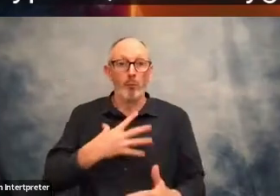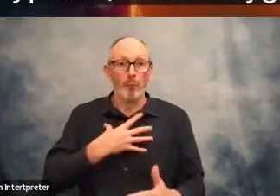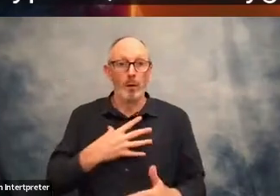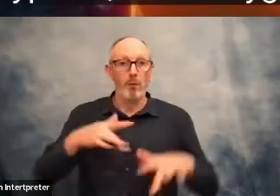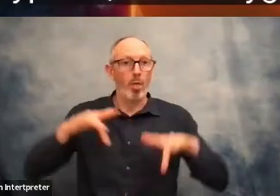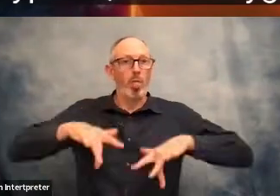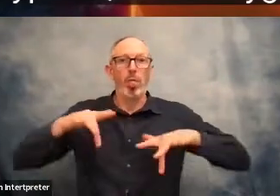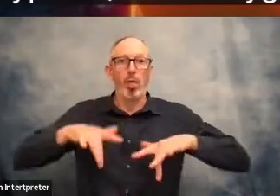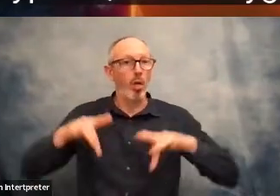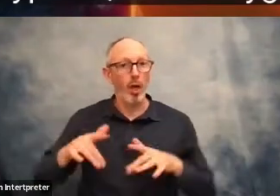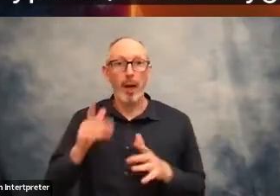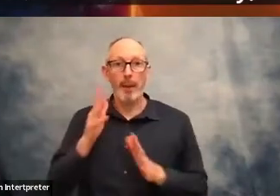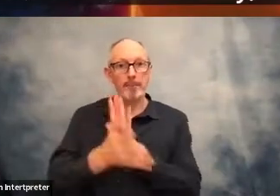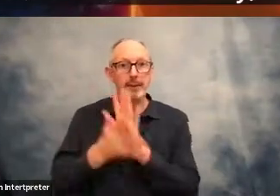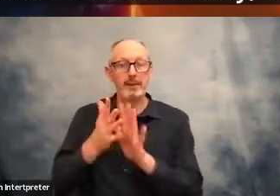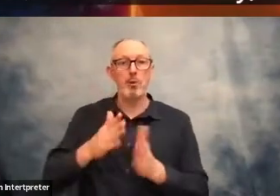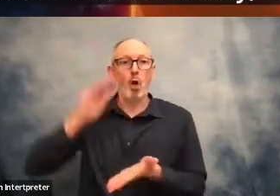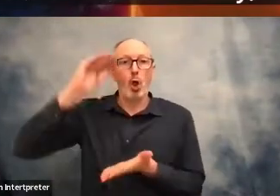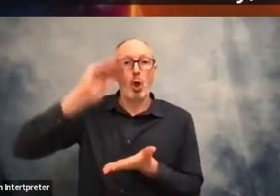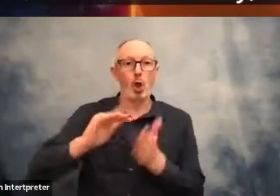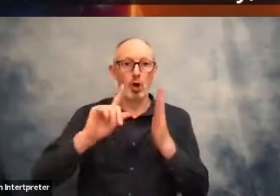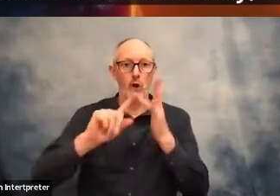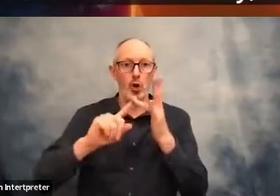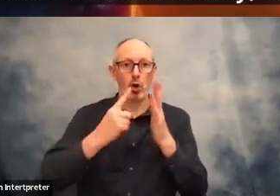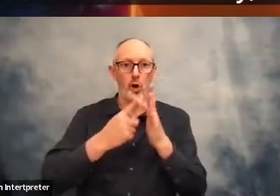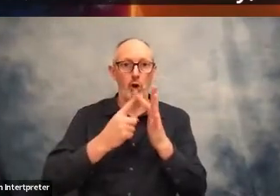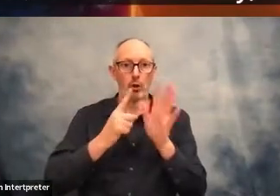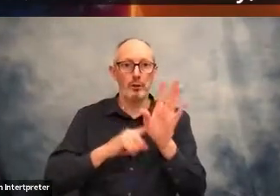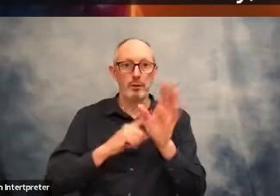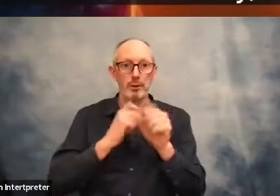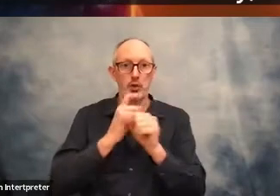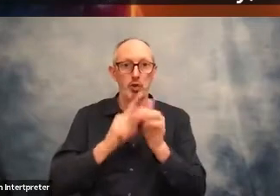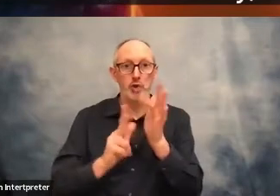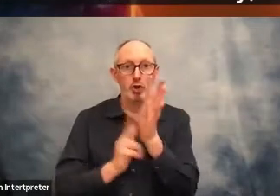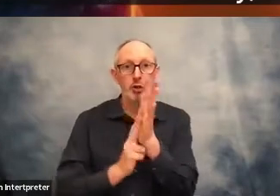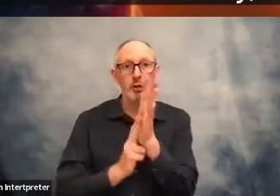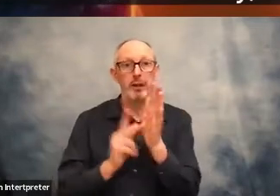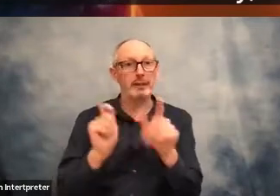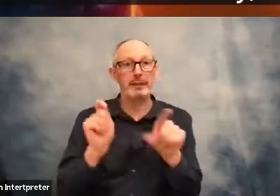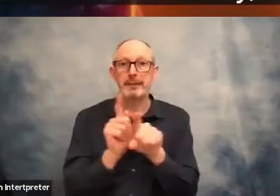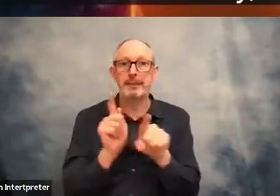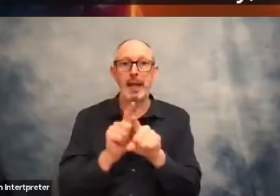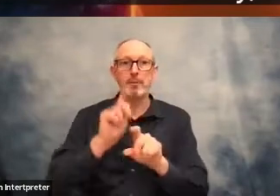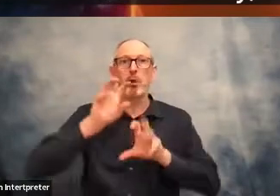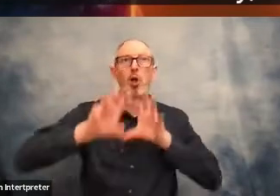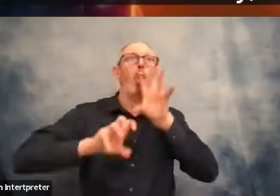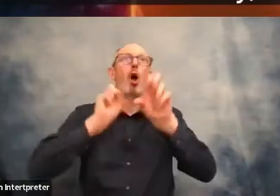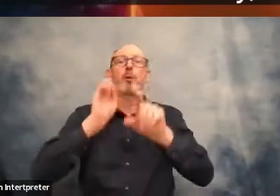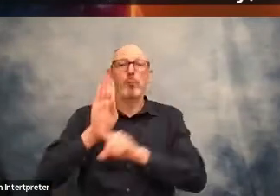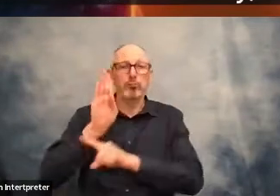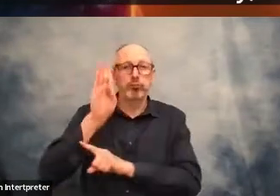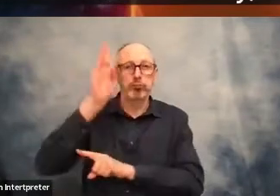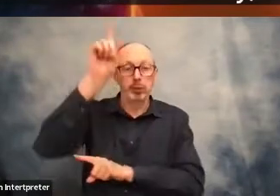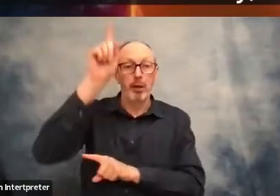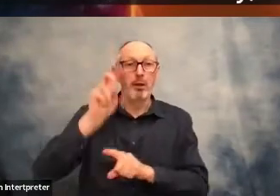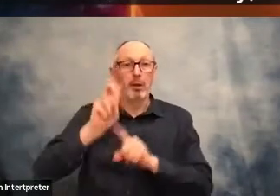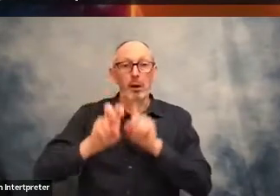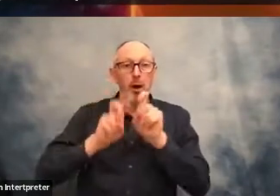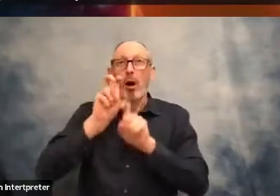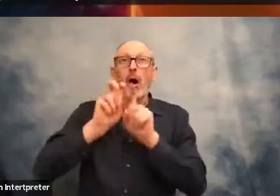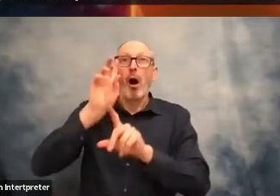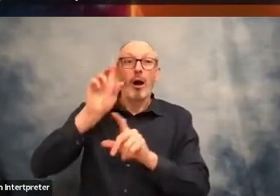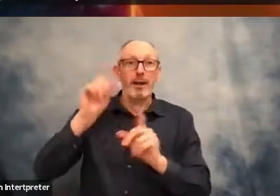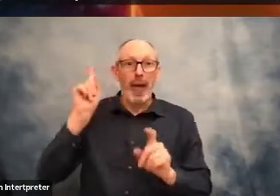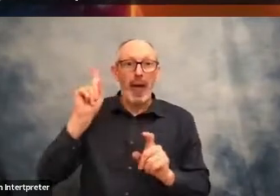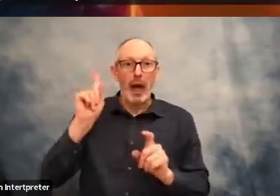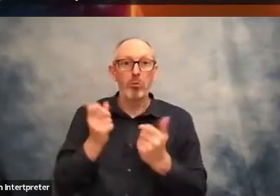a low-oxygen world once compared by Sir Joseph Barcroft to Mount Everest. When humans climb Everest today, we do not send them